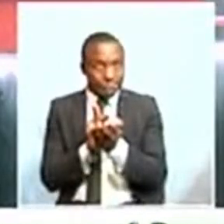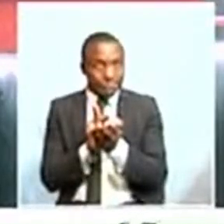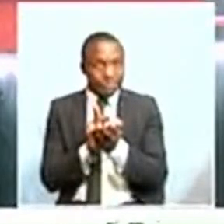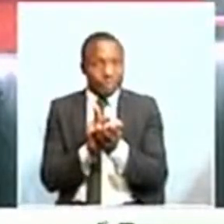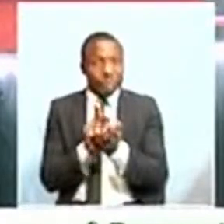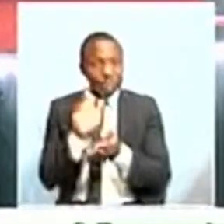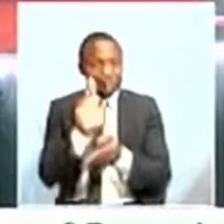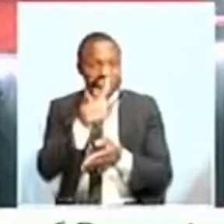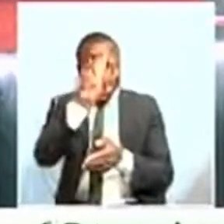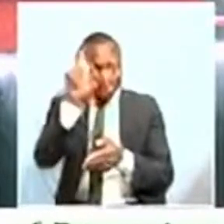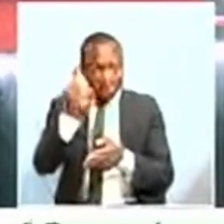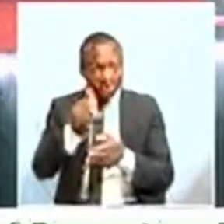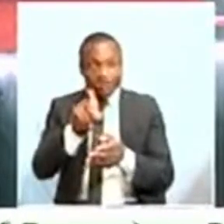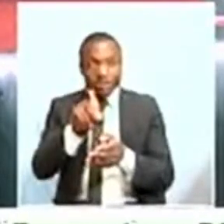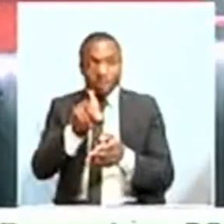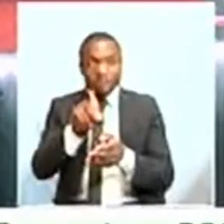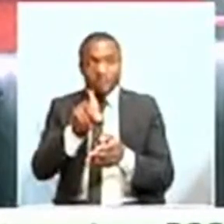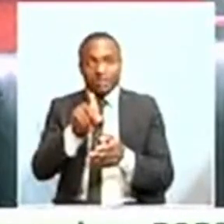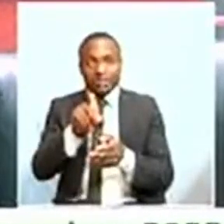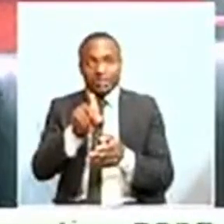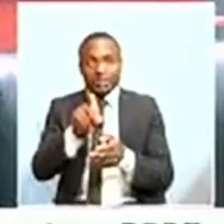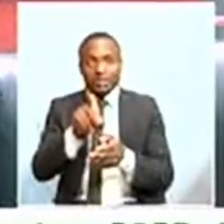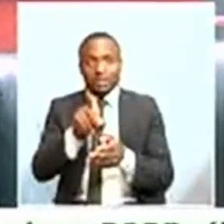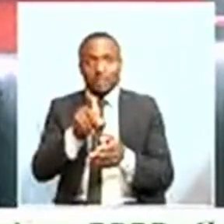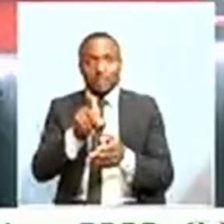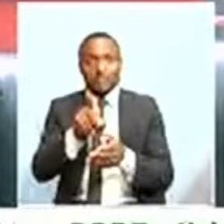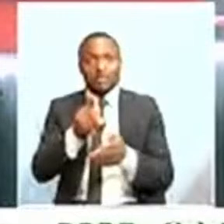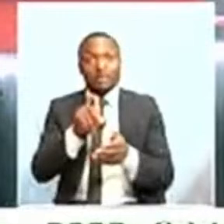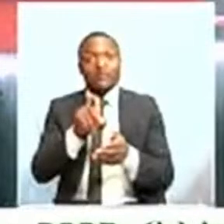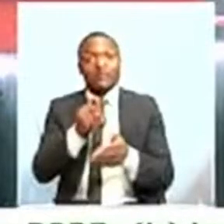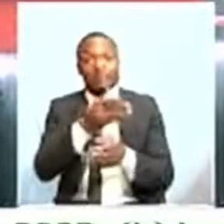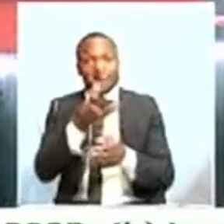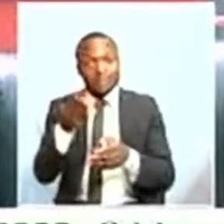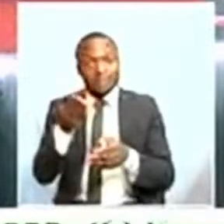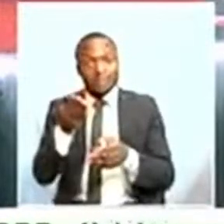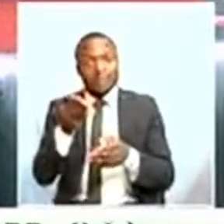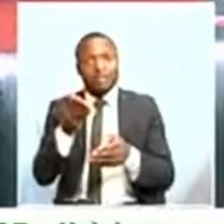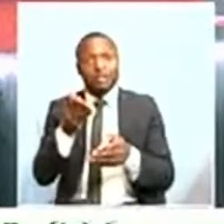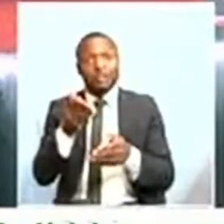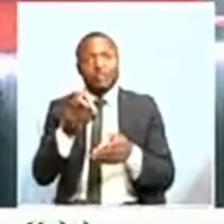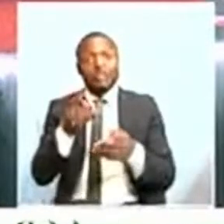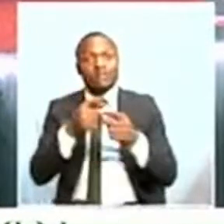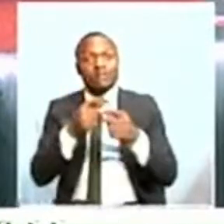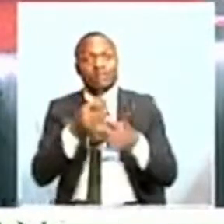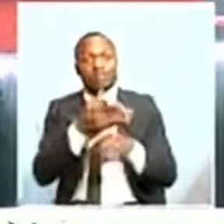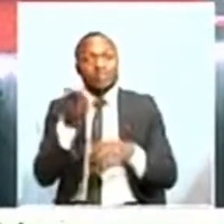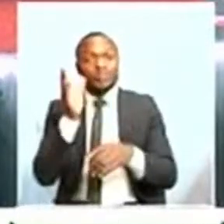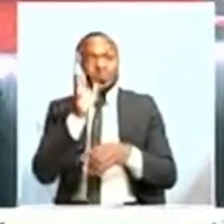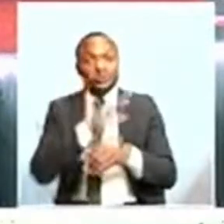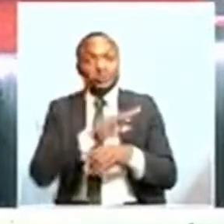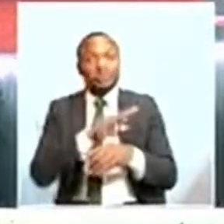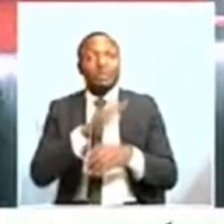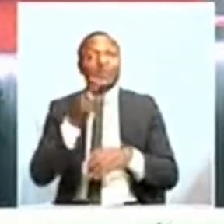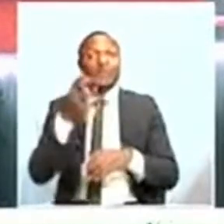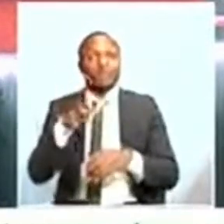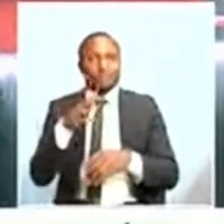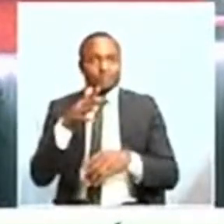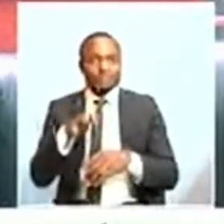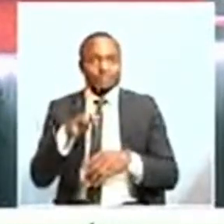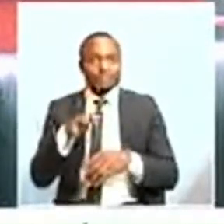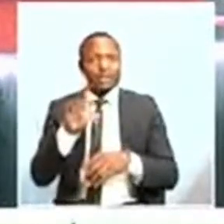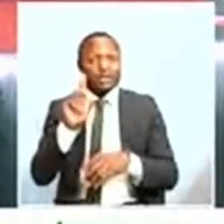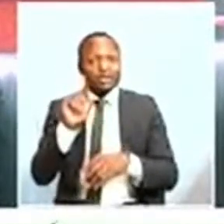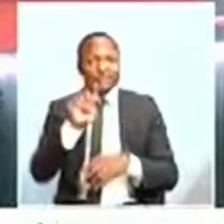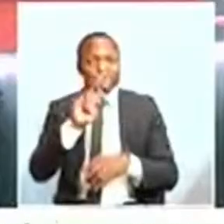his question lapses, it still means something. We can inform the nation that from the 2023